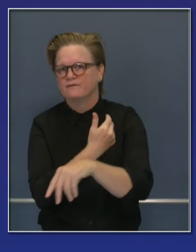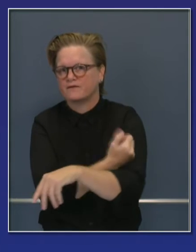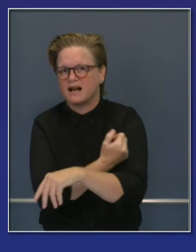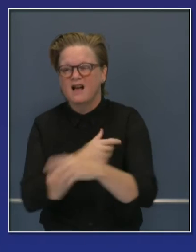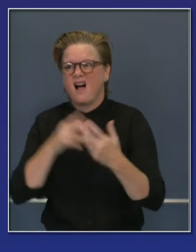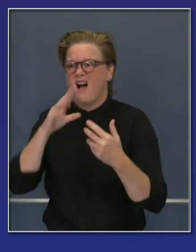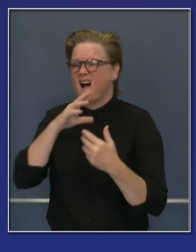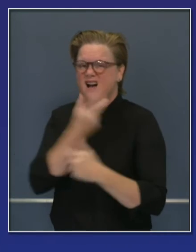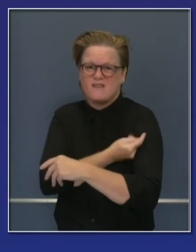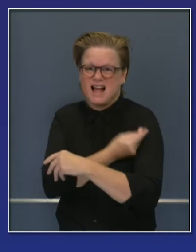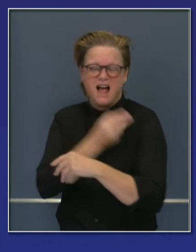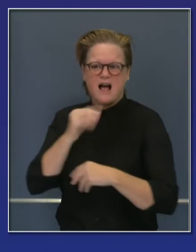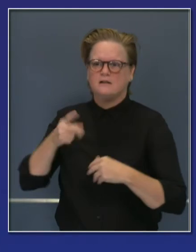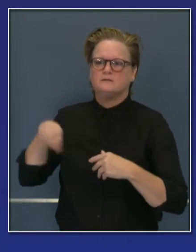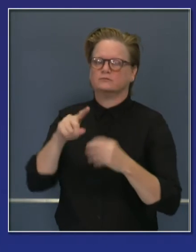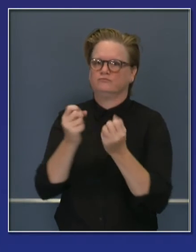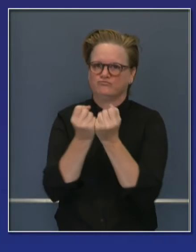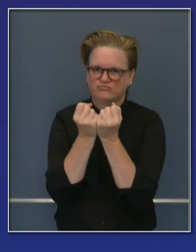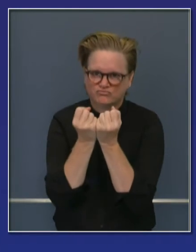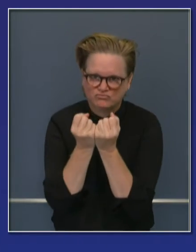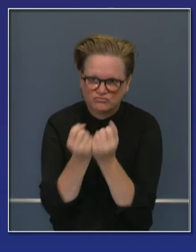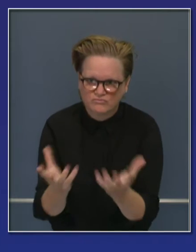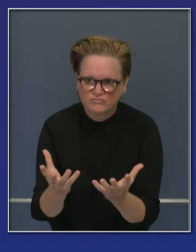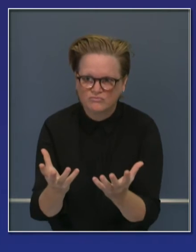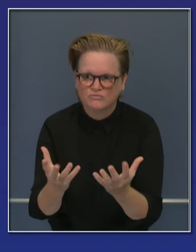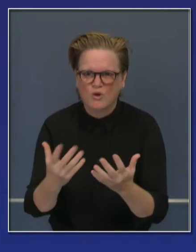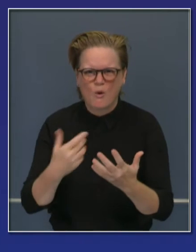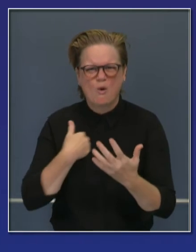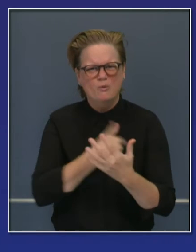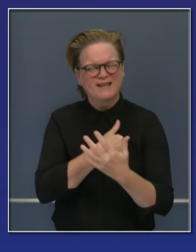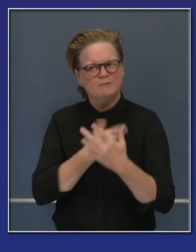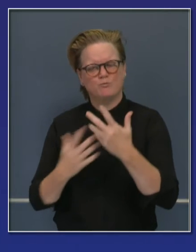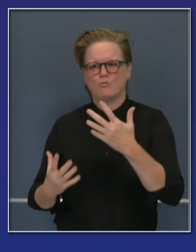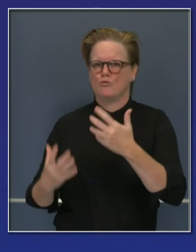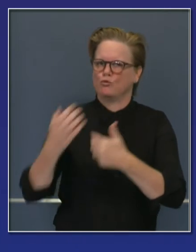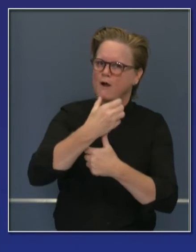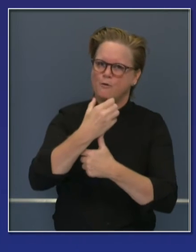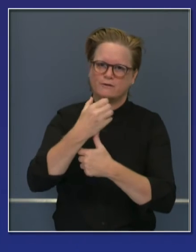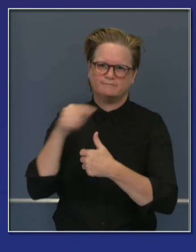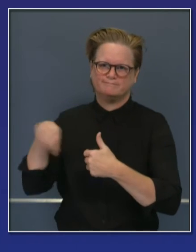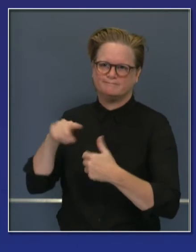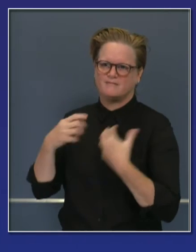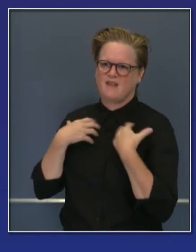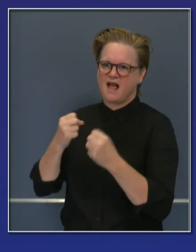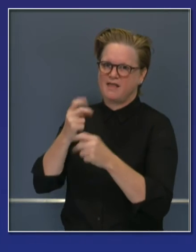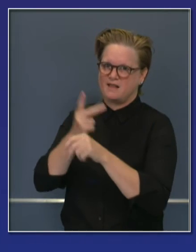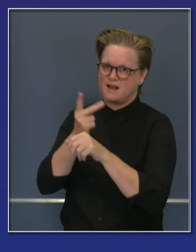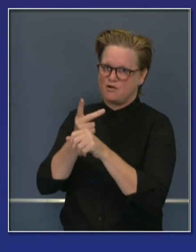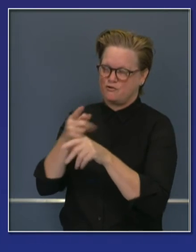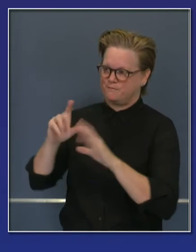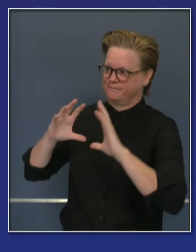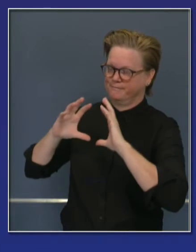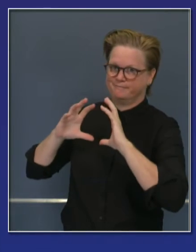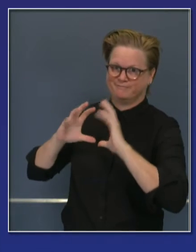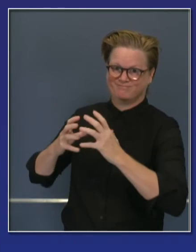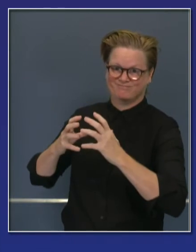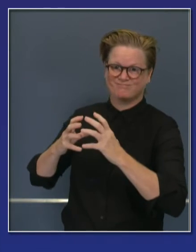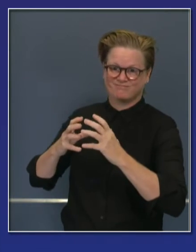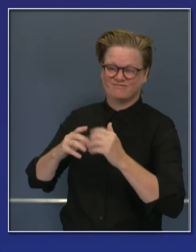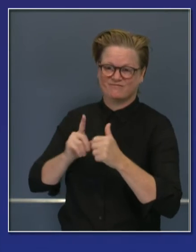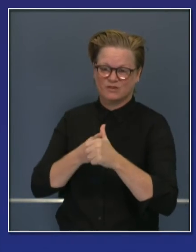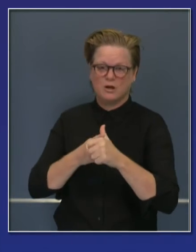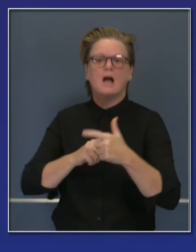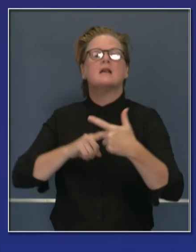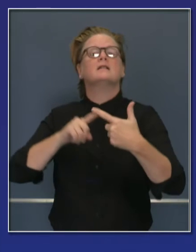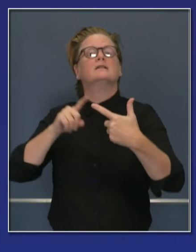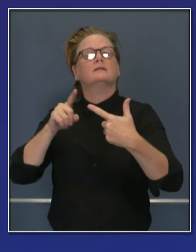So we are prioritizing those healthcare workers. We're also prioritizing individuals in congregate care settings, those that are